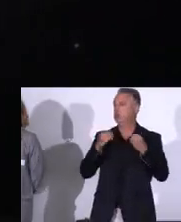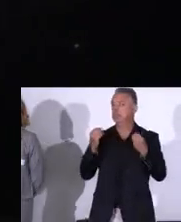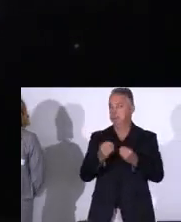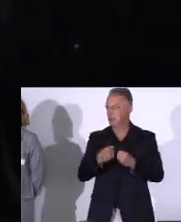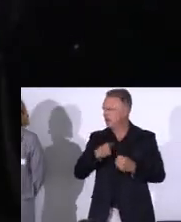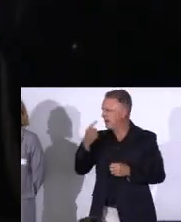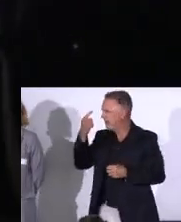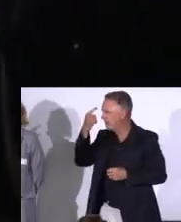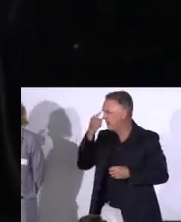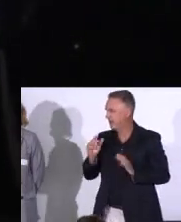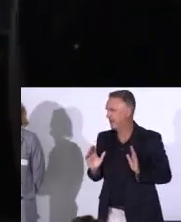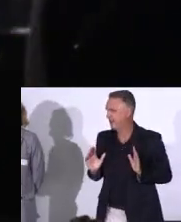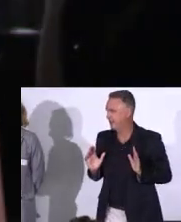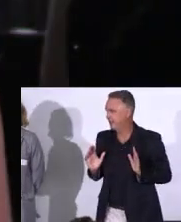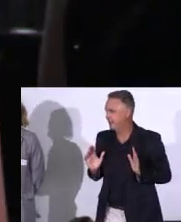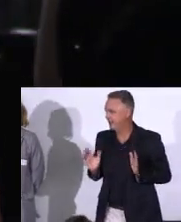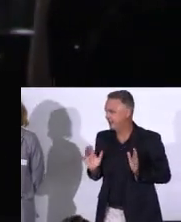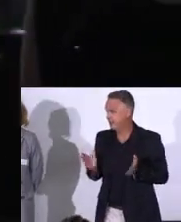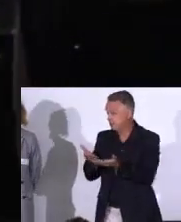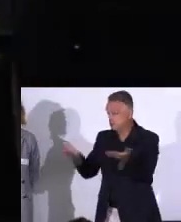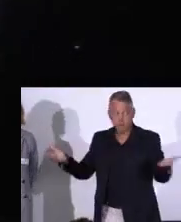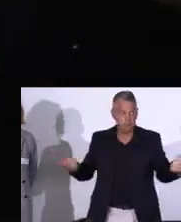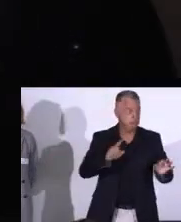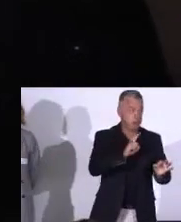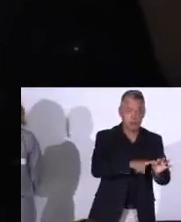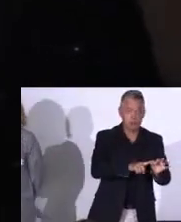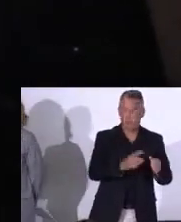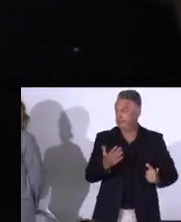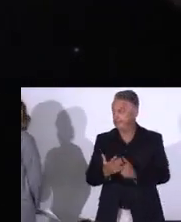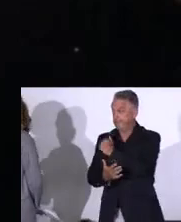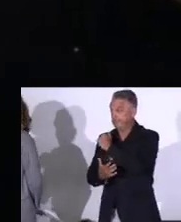that's essentially all I wanted to say, unless there's any questions, and I'll hand over to Sam.